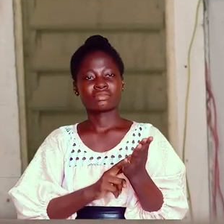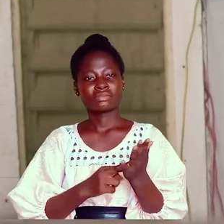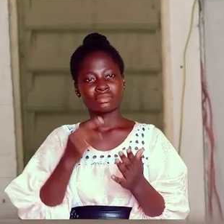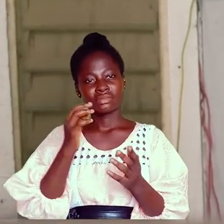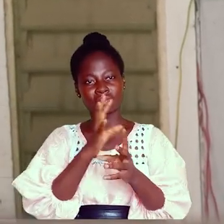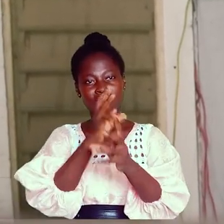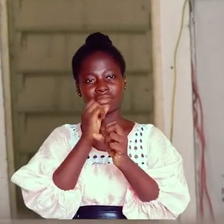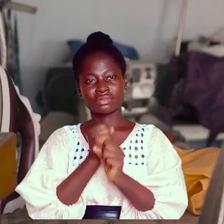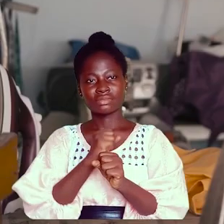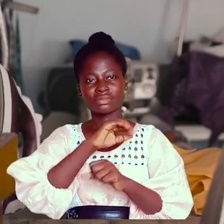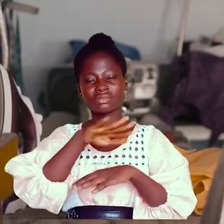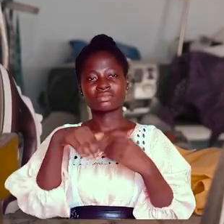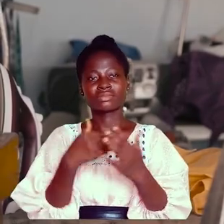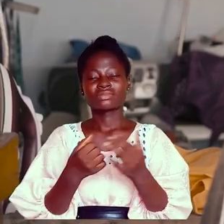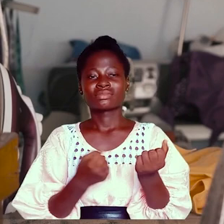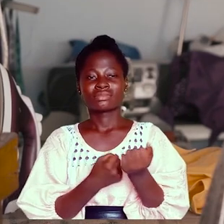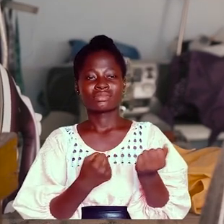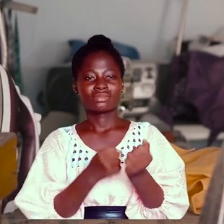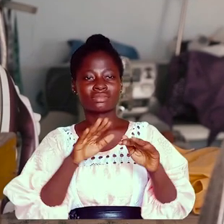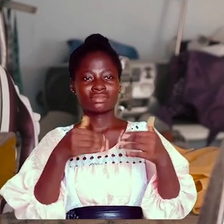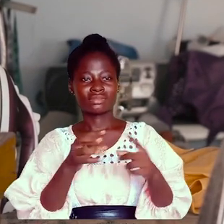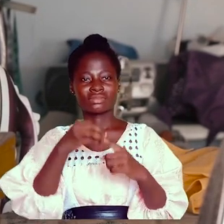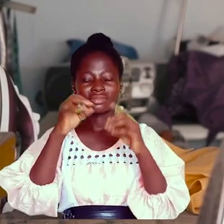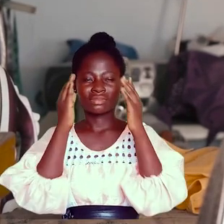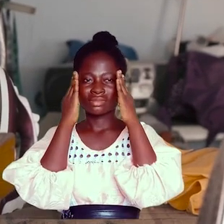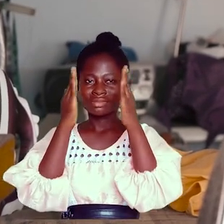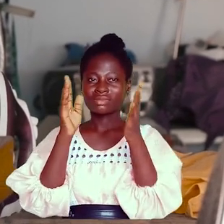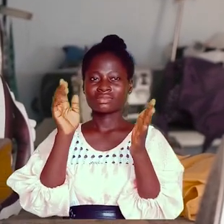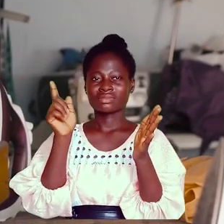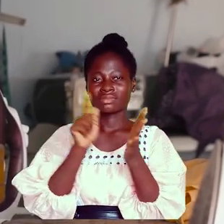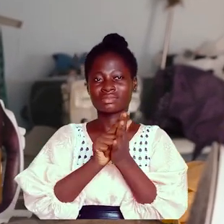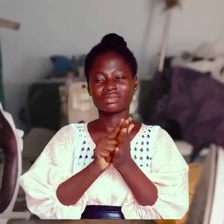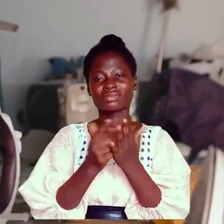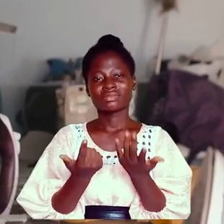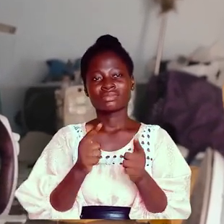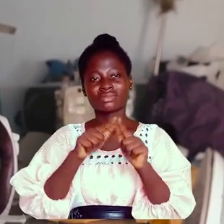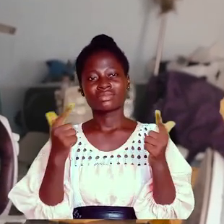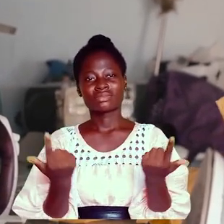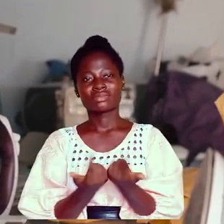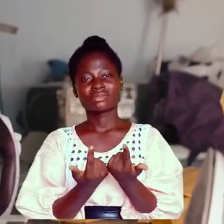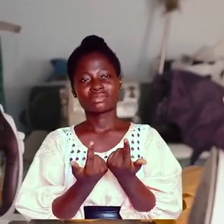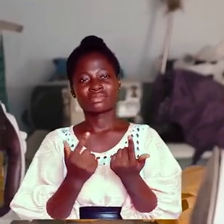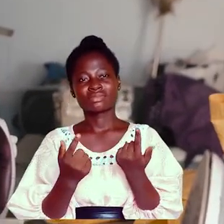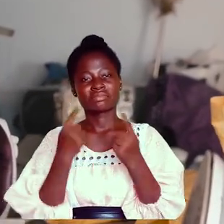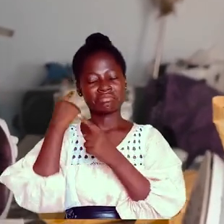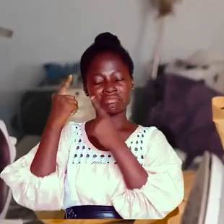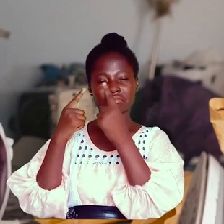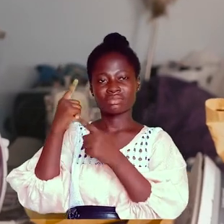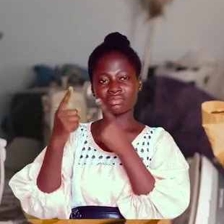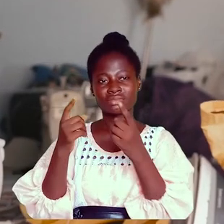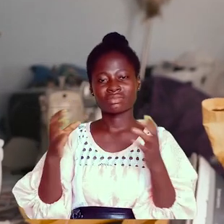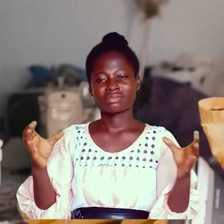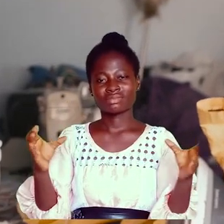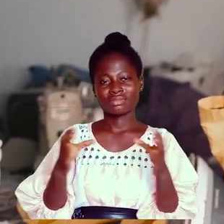report would receive all the support and given special attention by law enforcement agencies, considering that